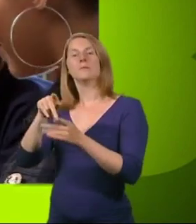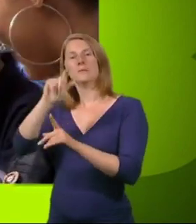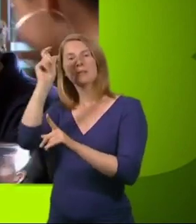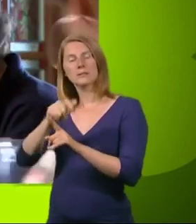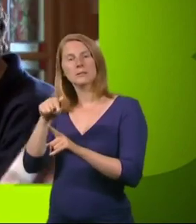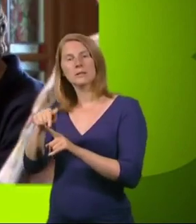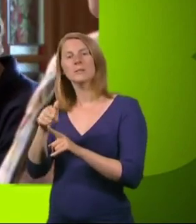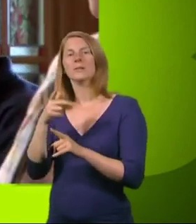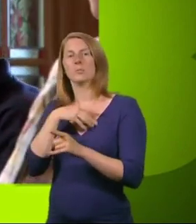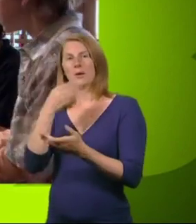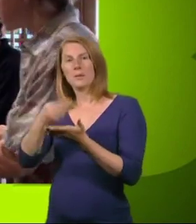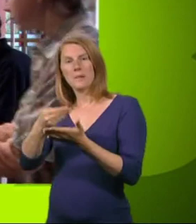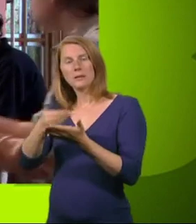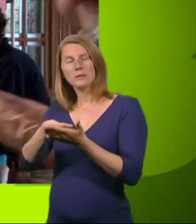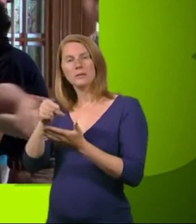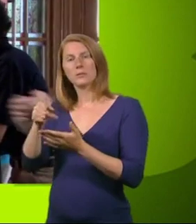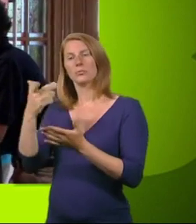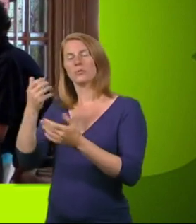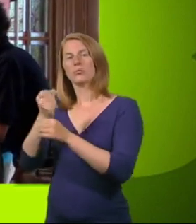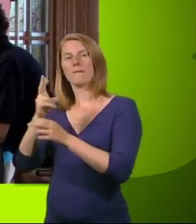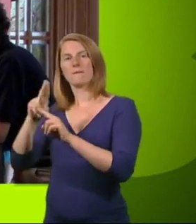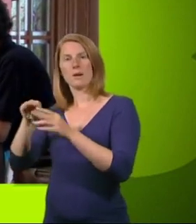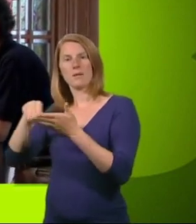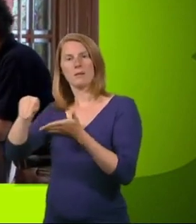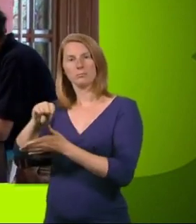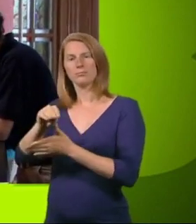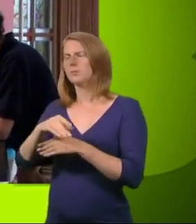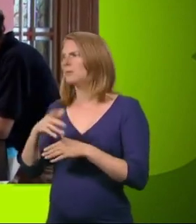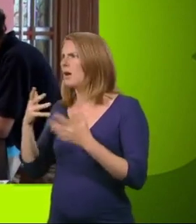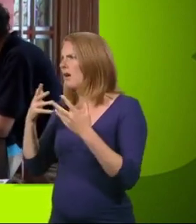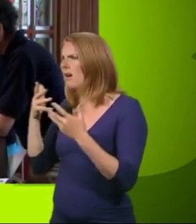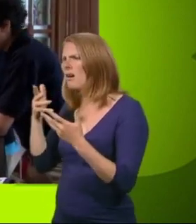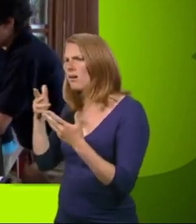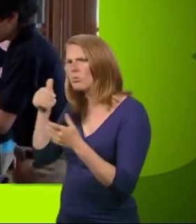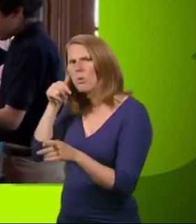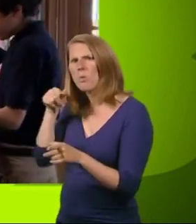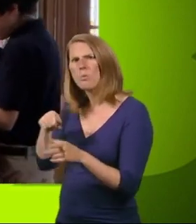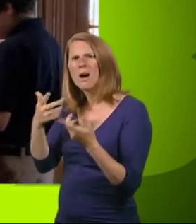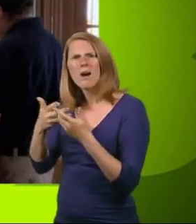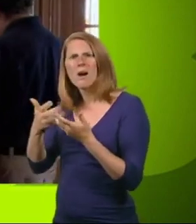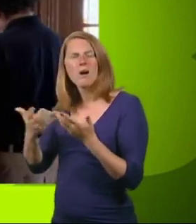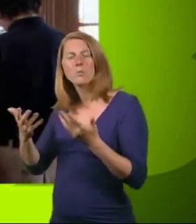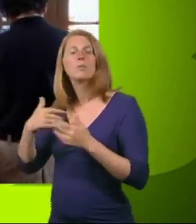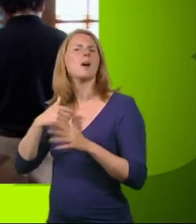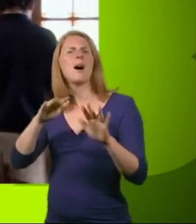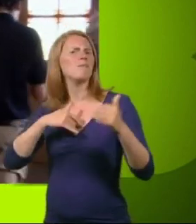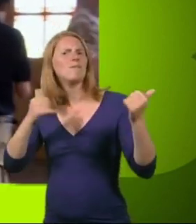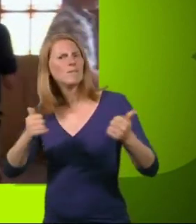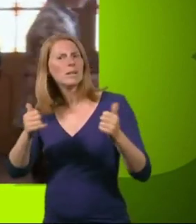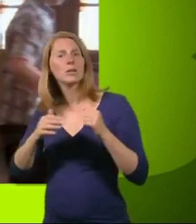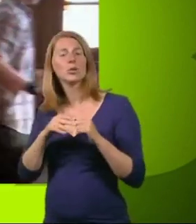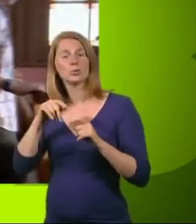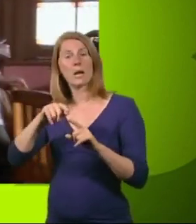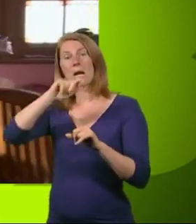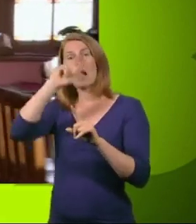Abby? Ben. How do you know this? I haven't finished. They went to Italy on a small boat from Africa,